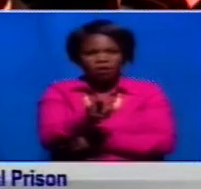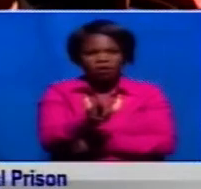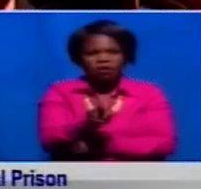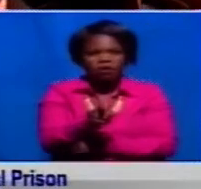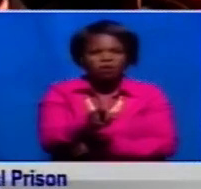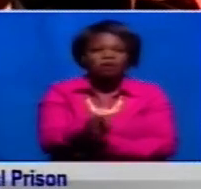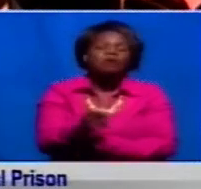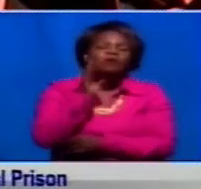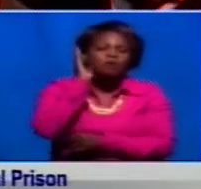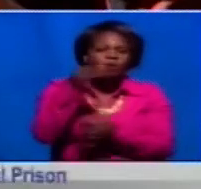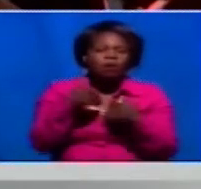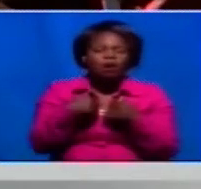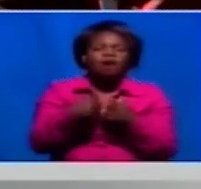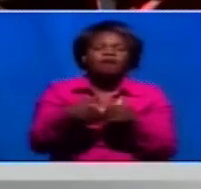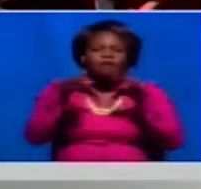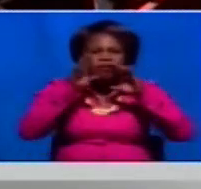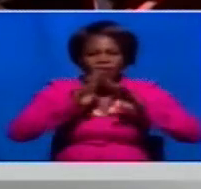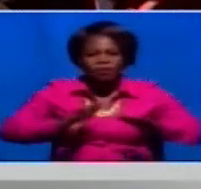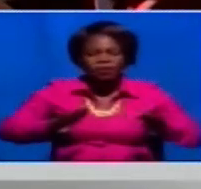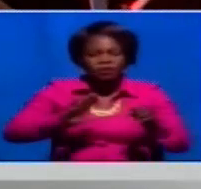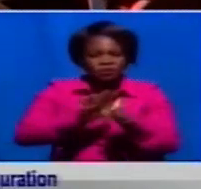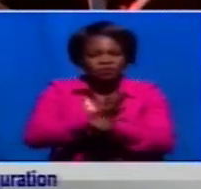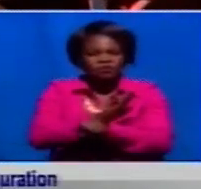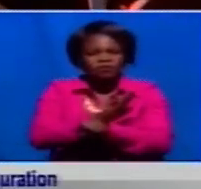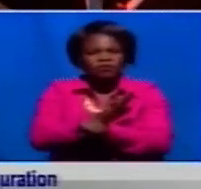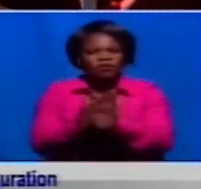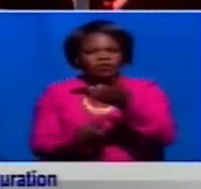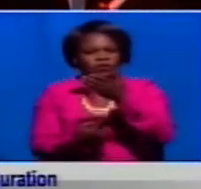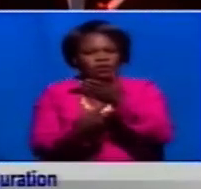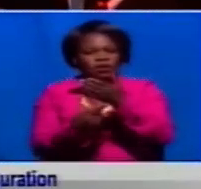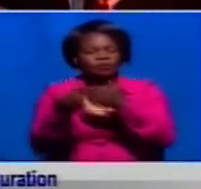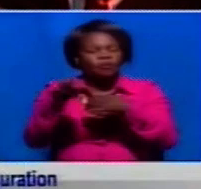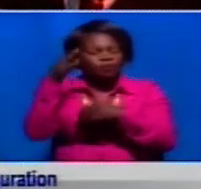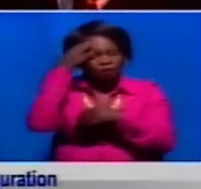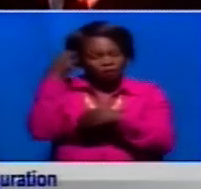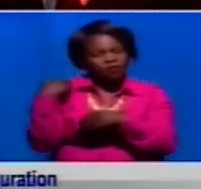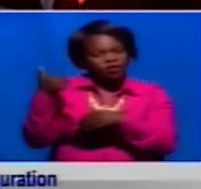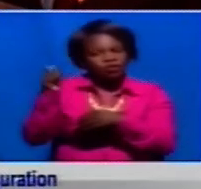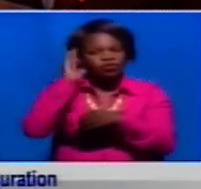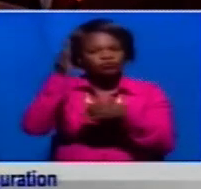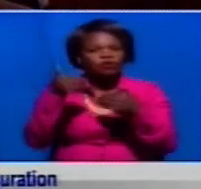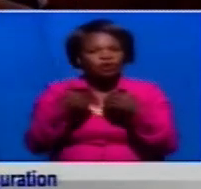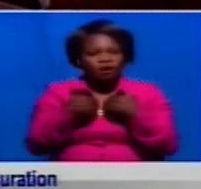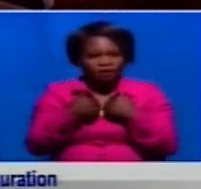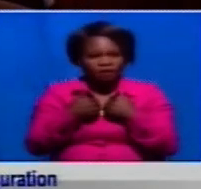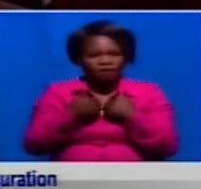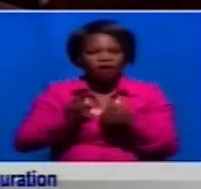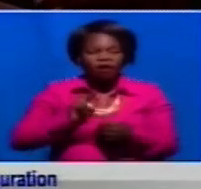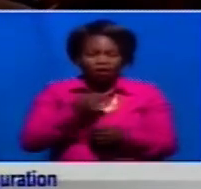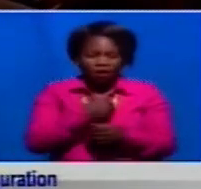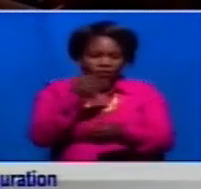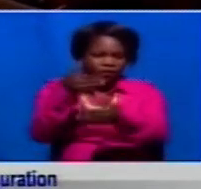it's going to be a very peaceful term of office he's going to have. We are